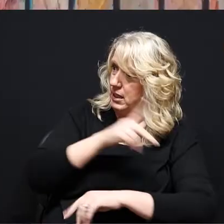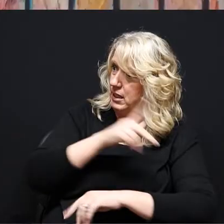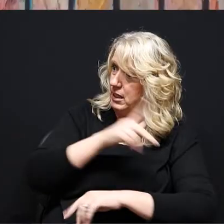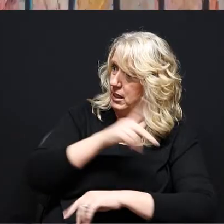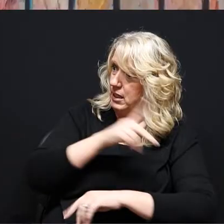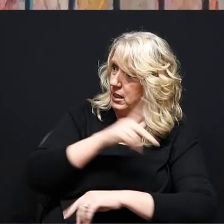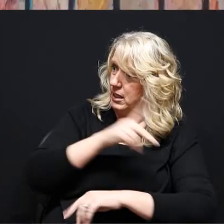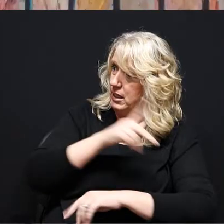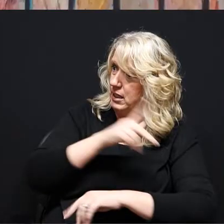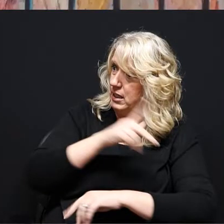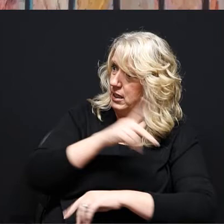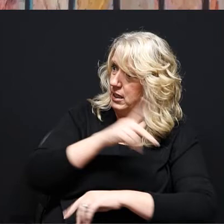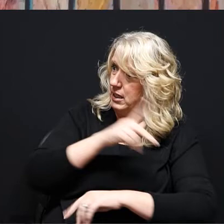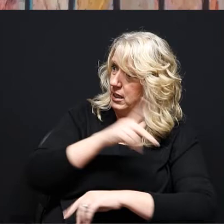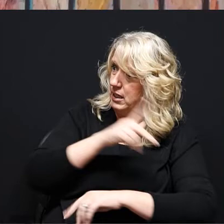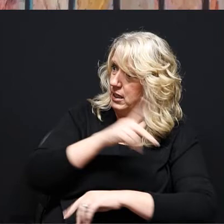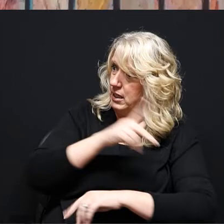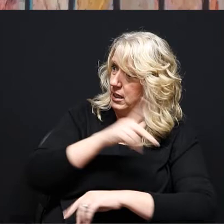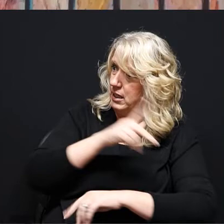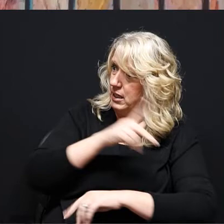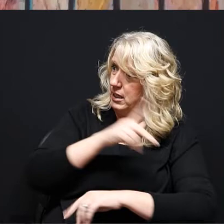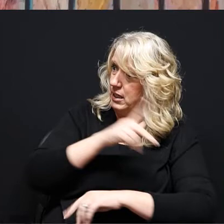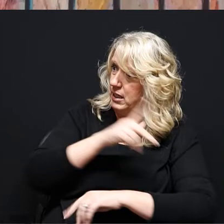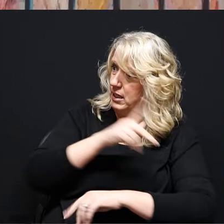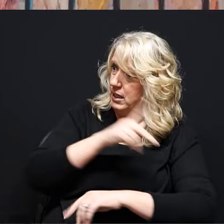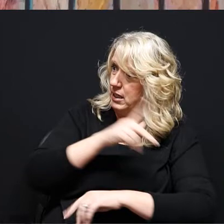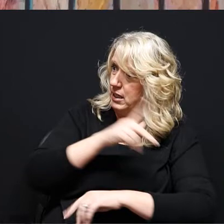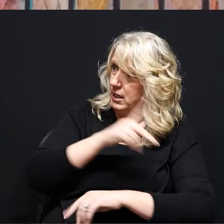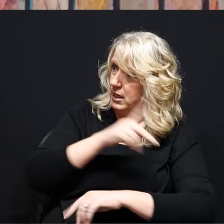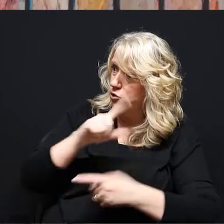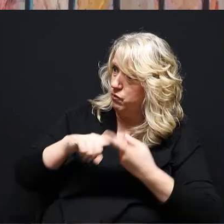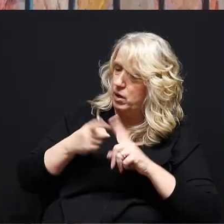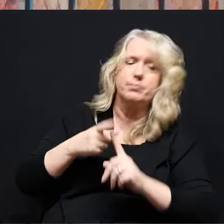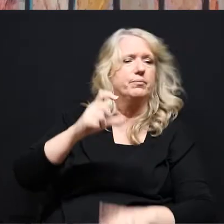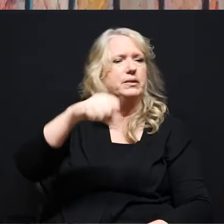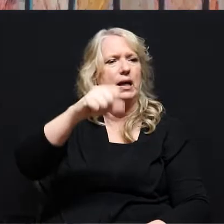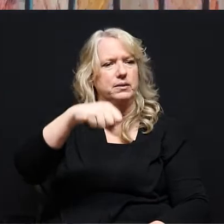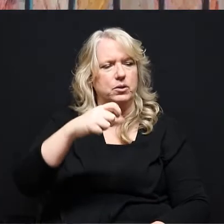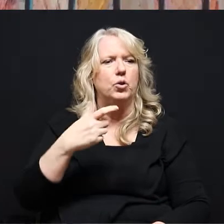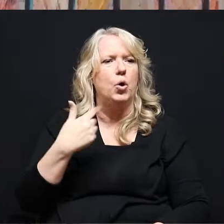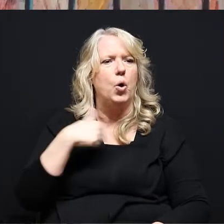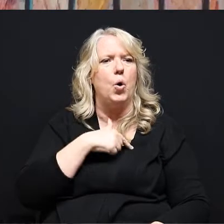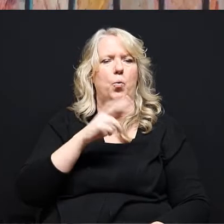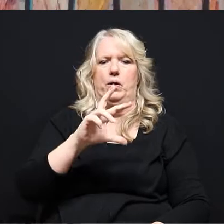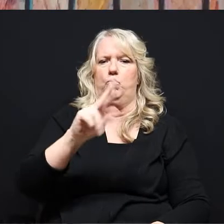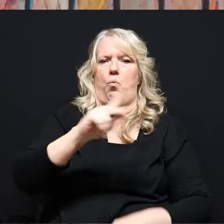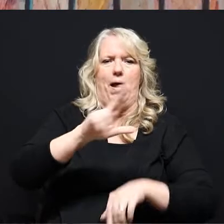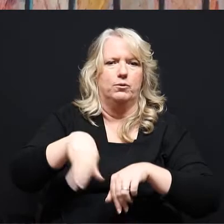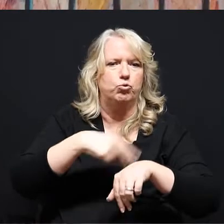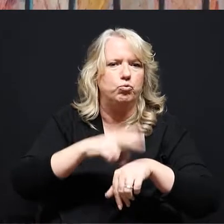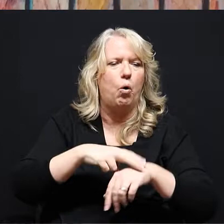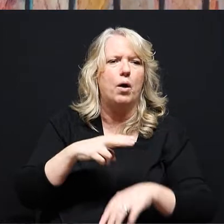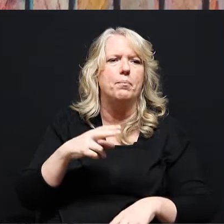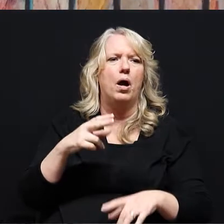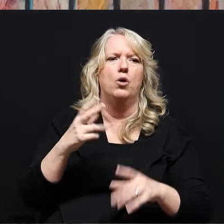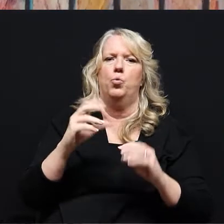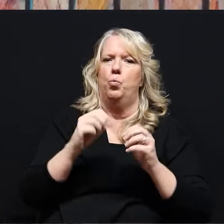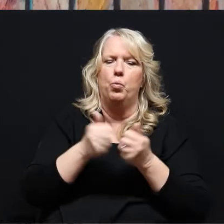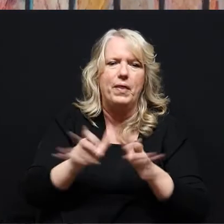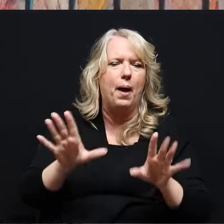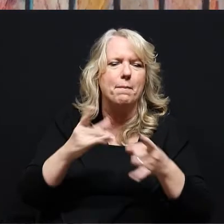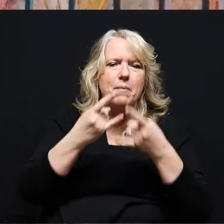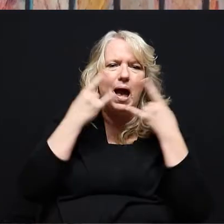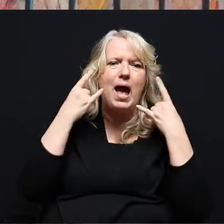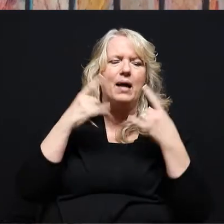Yes. Text, Justin Beta. He stands outside in front of the mural. We can go back to normal. We can go with no mask,